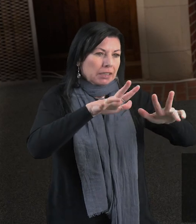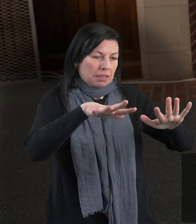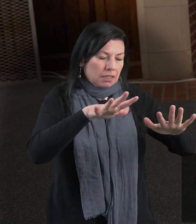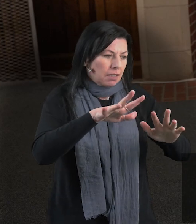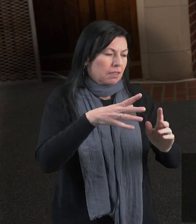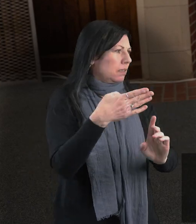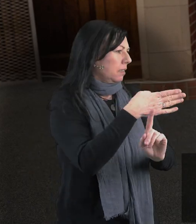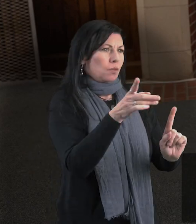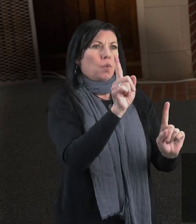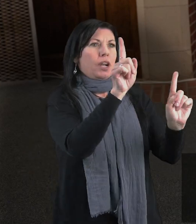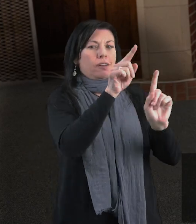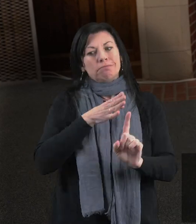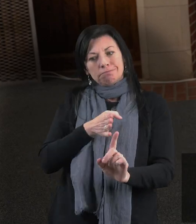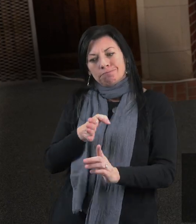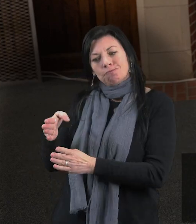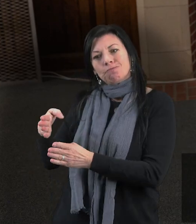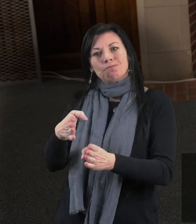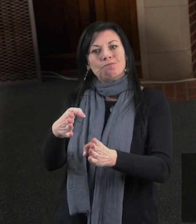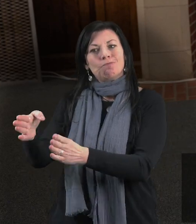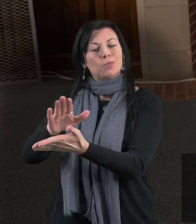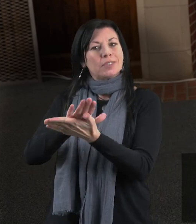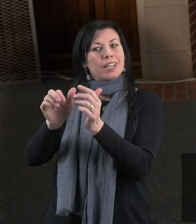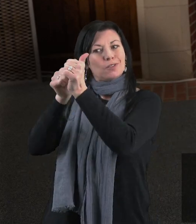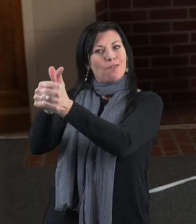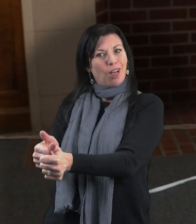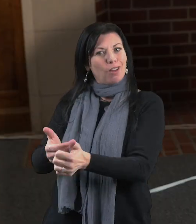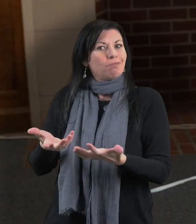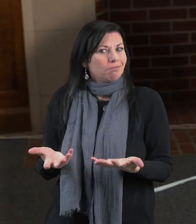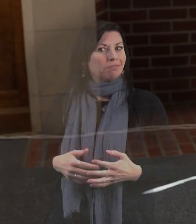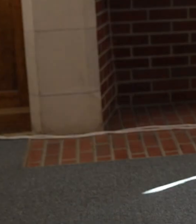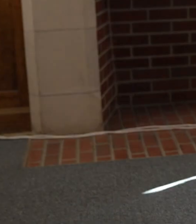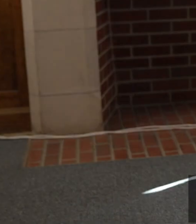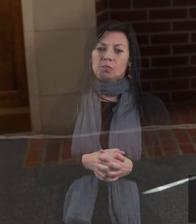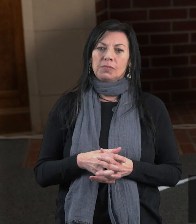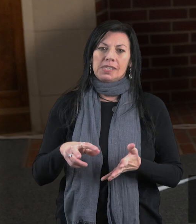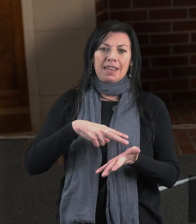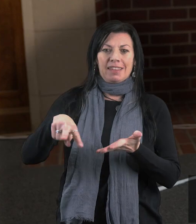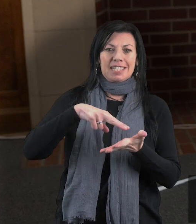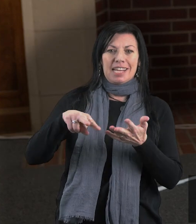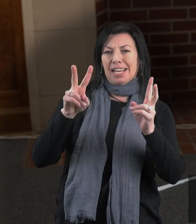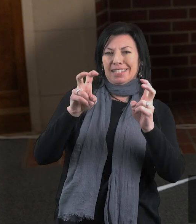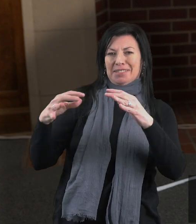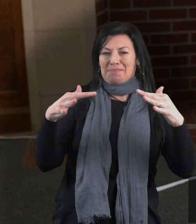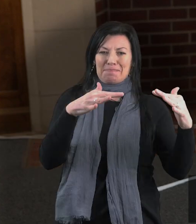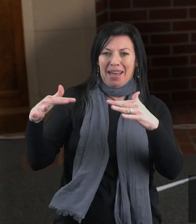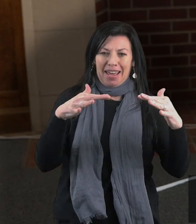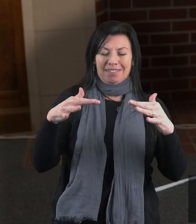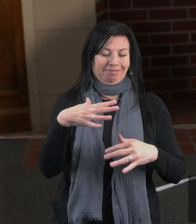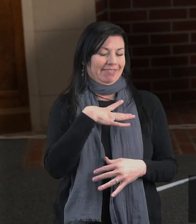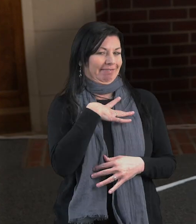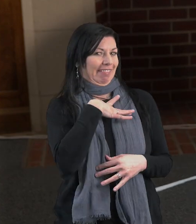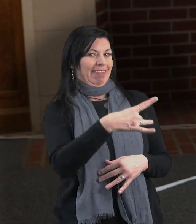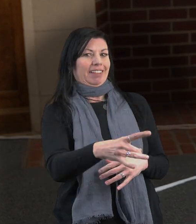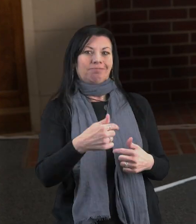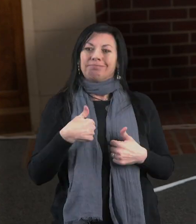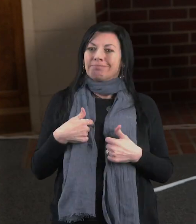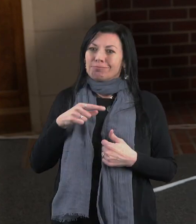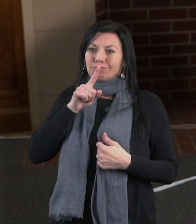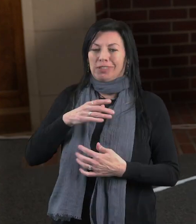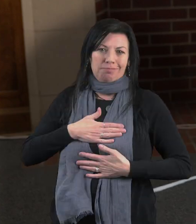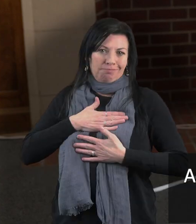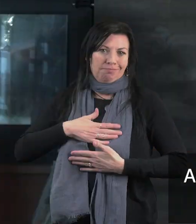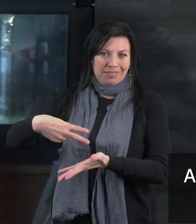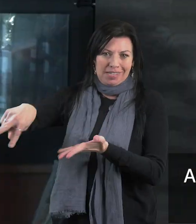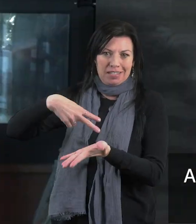and possibly losing your way. You have a little road to follow. Jojo, CSDB I student. really liked the dance battle. I liked